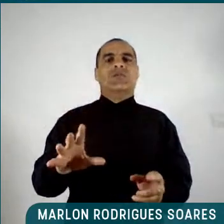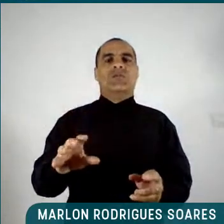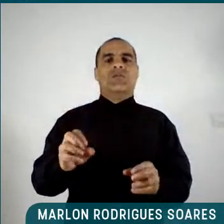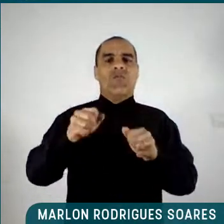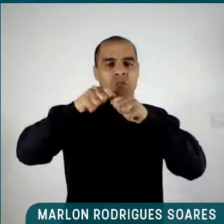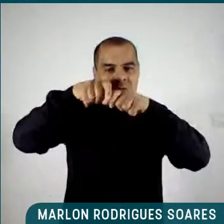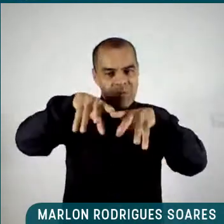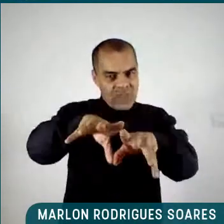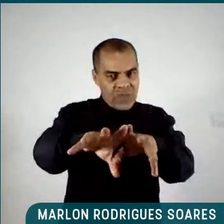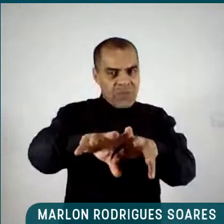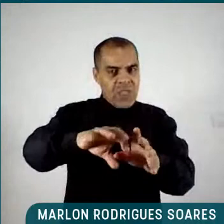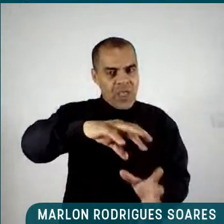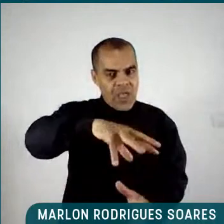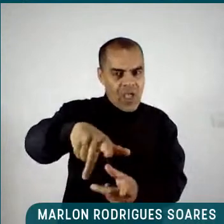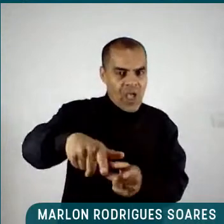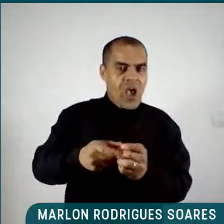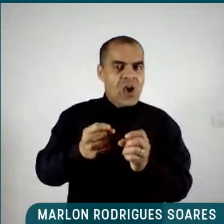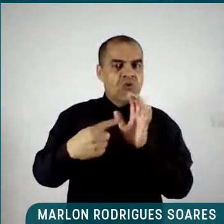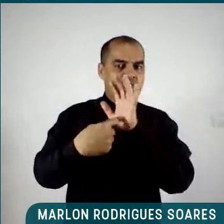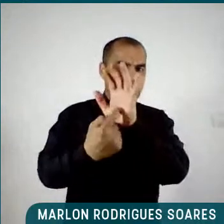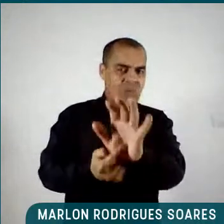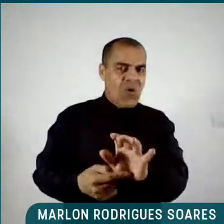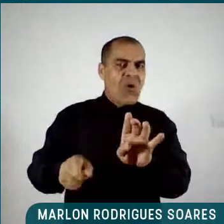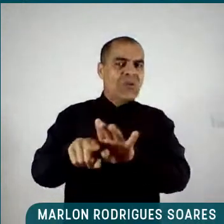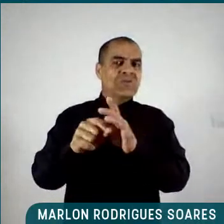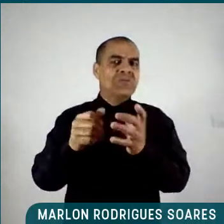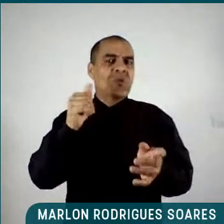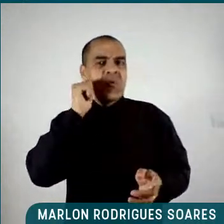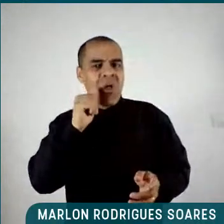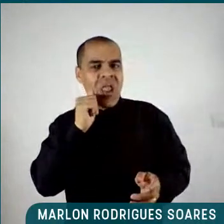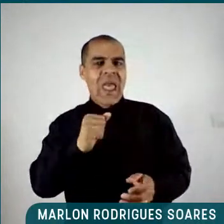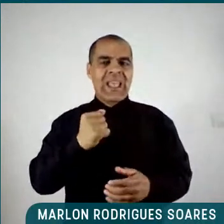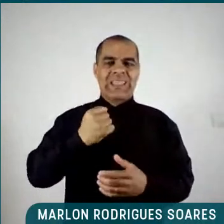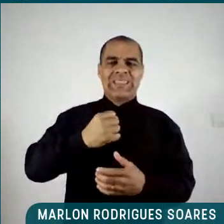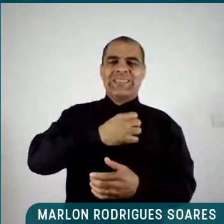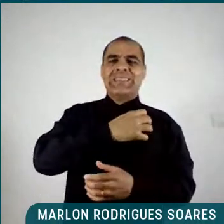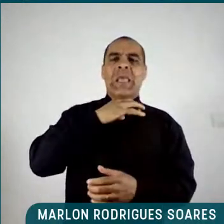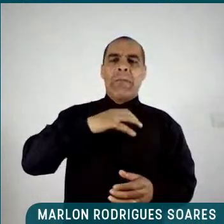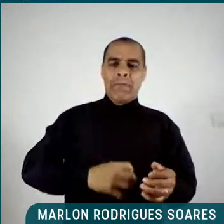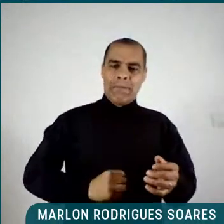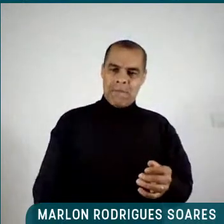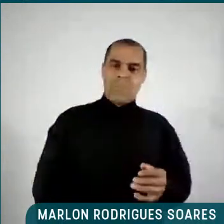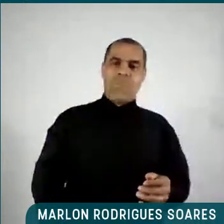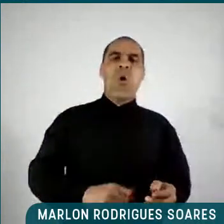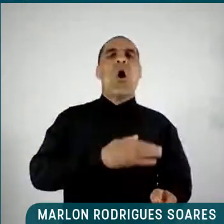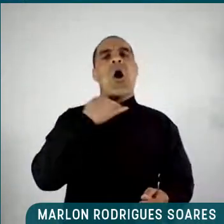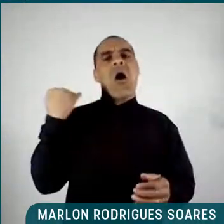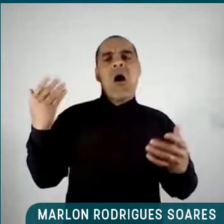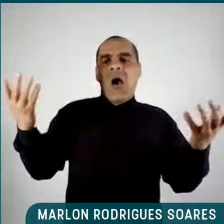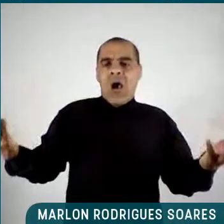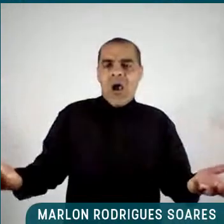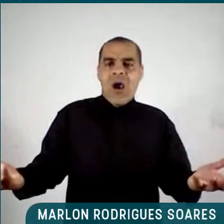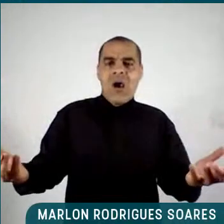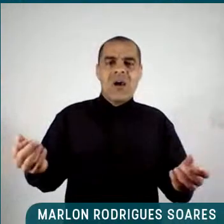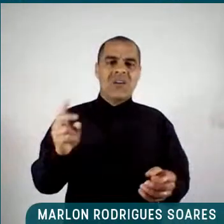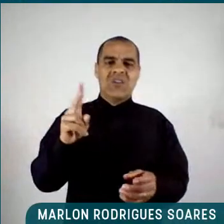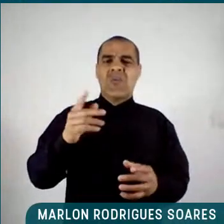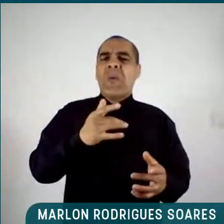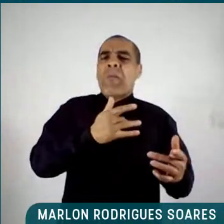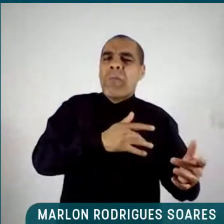as the muito carer. diante This is the dos attribute that corpos belongs to the woman, não to apenas care. essa